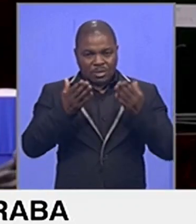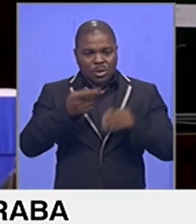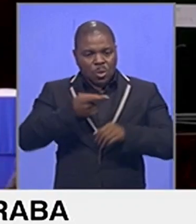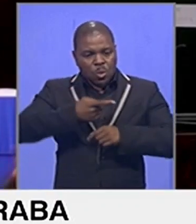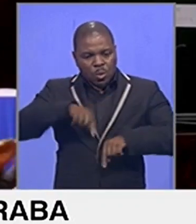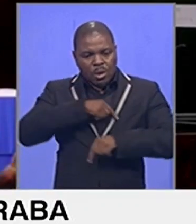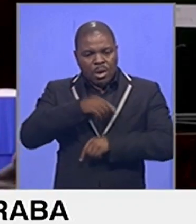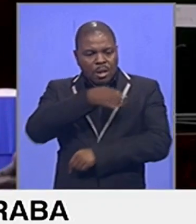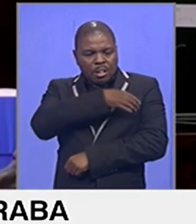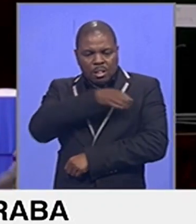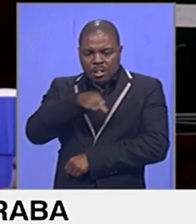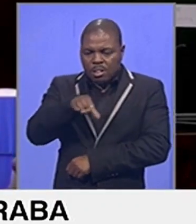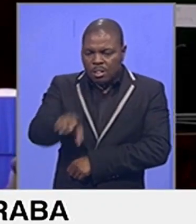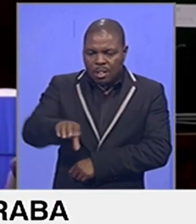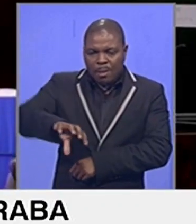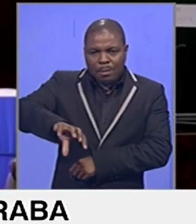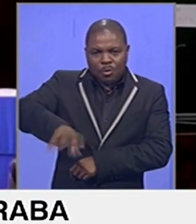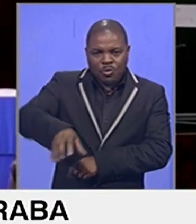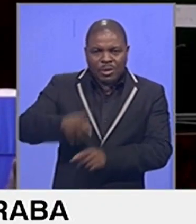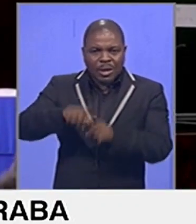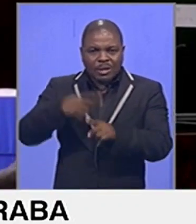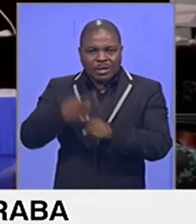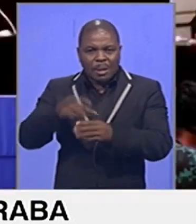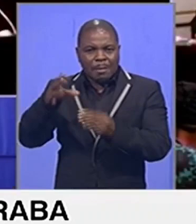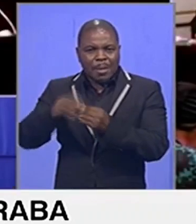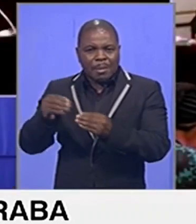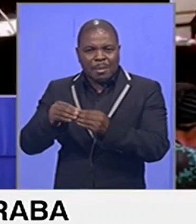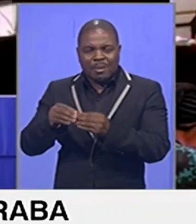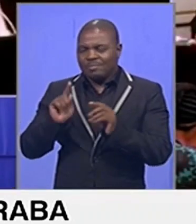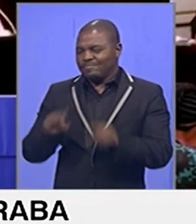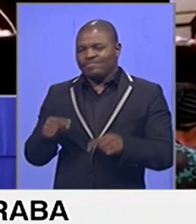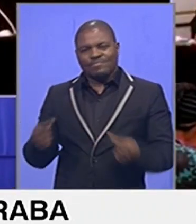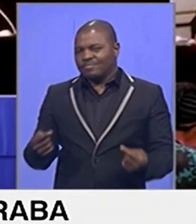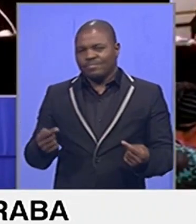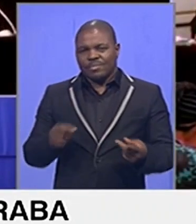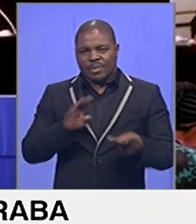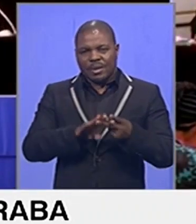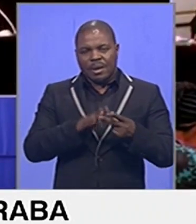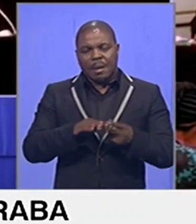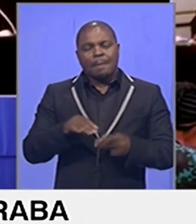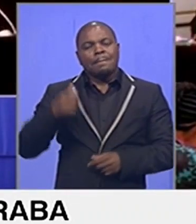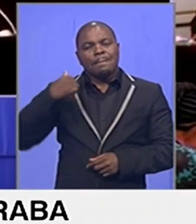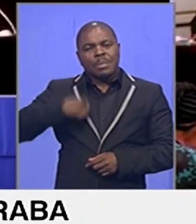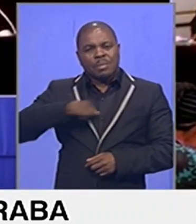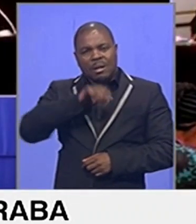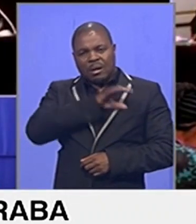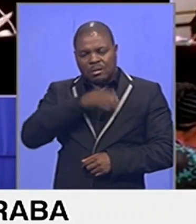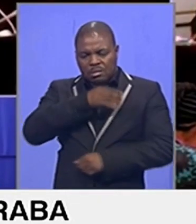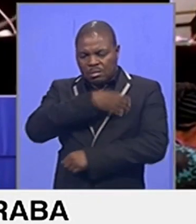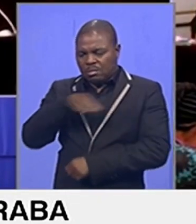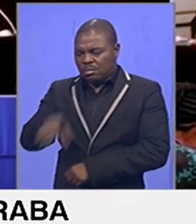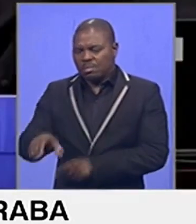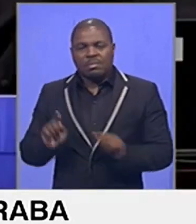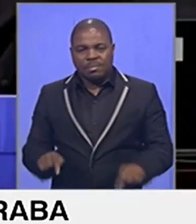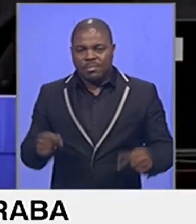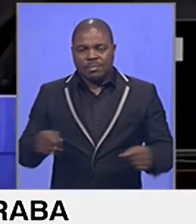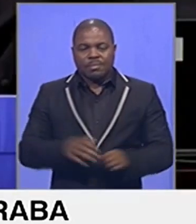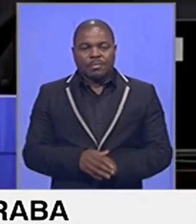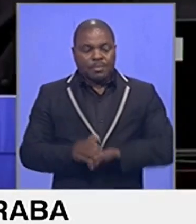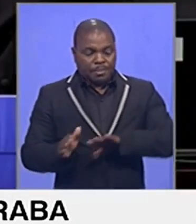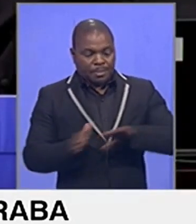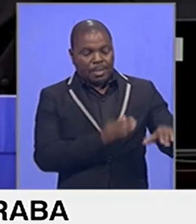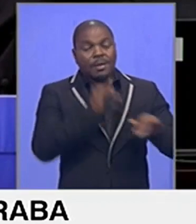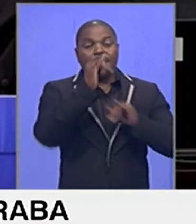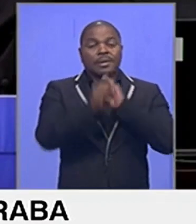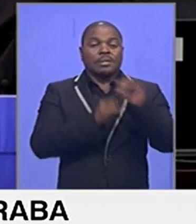to a member of the Provincial Executive Council or to a municipal council. Ditabeng tsa matjhaba Mopresidente